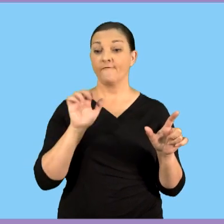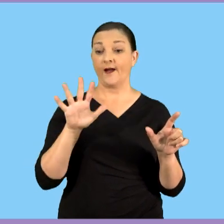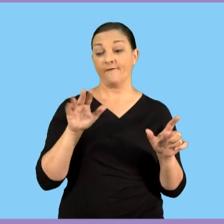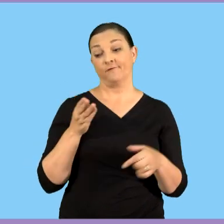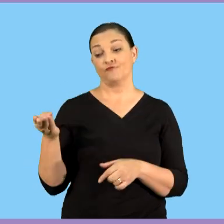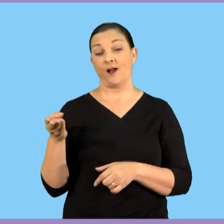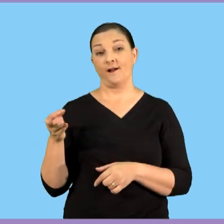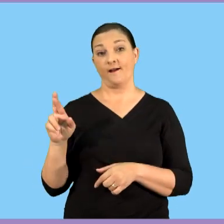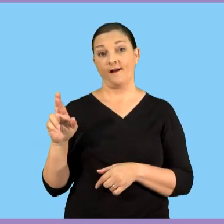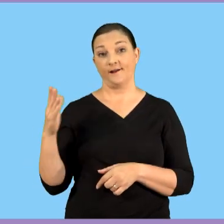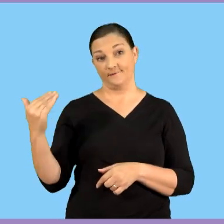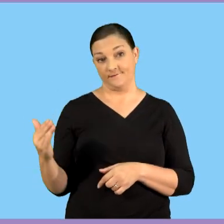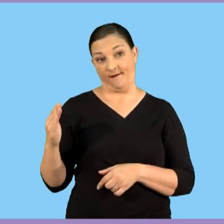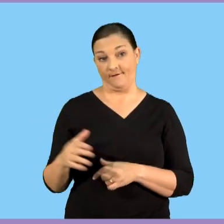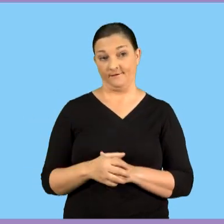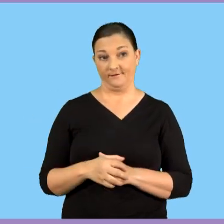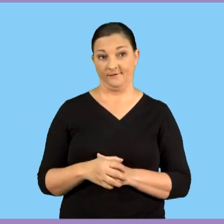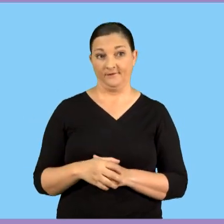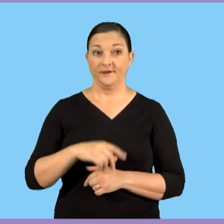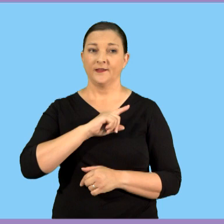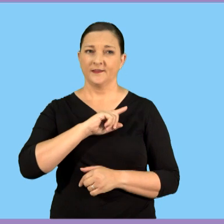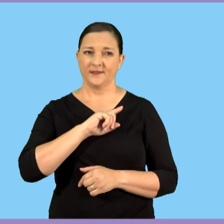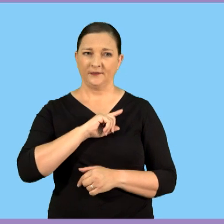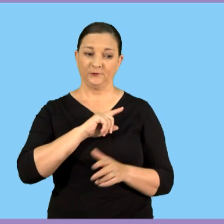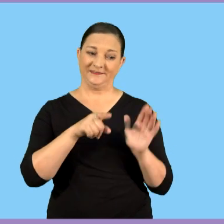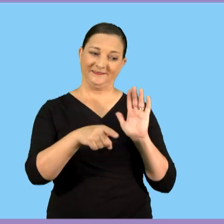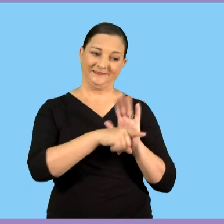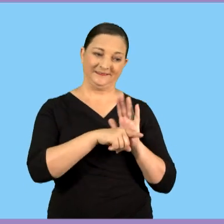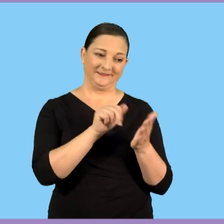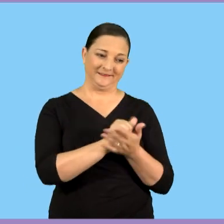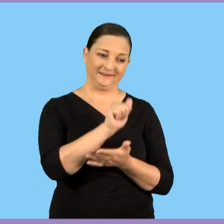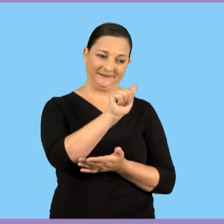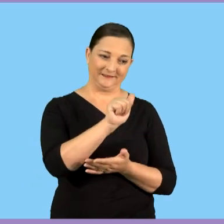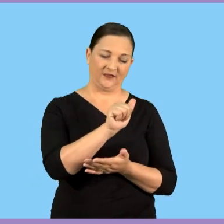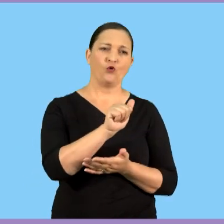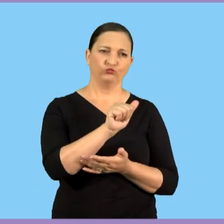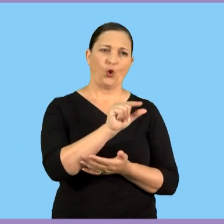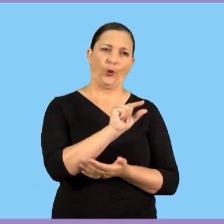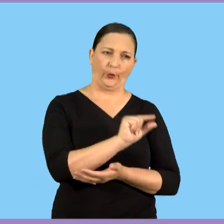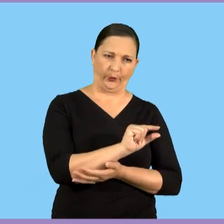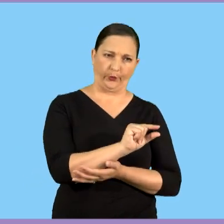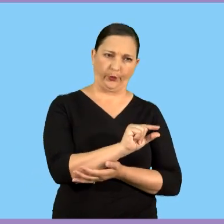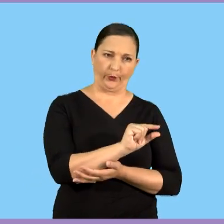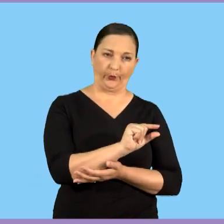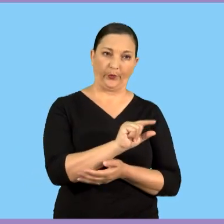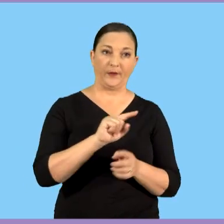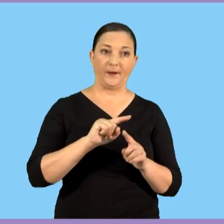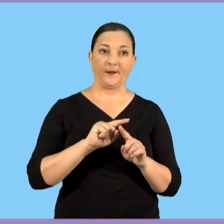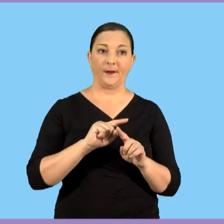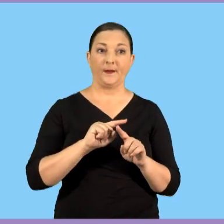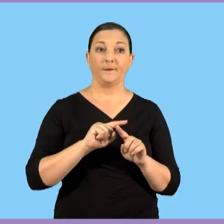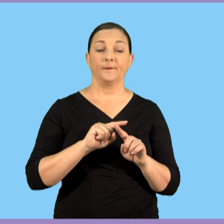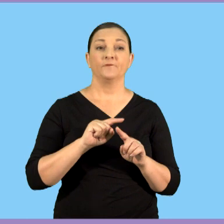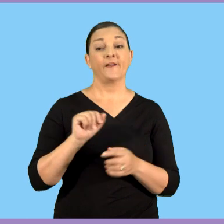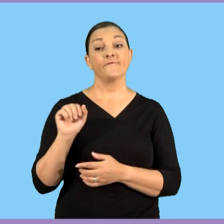on the right. So we are going to say that negative 16 is smaller than 5,